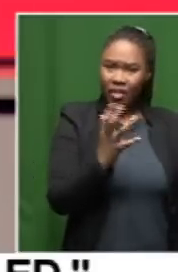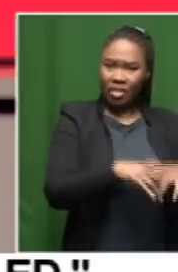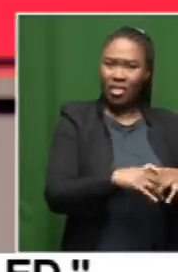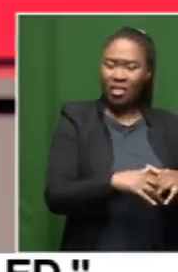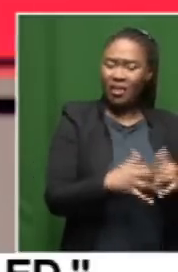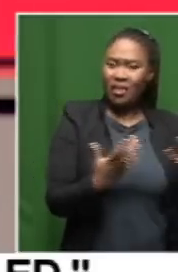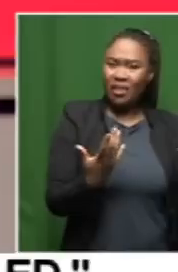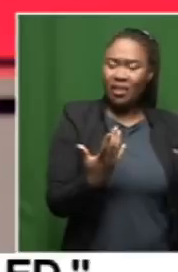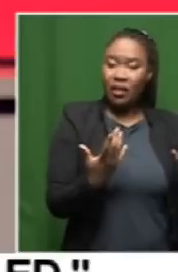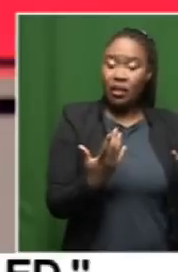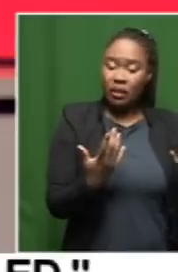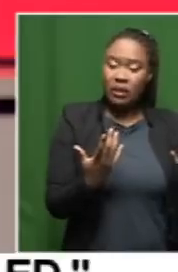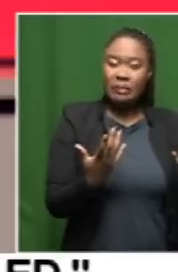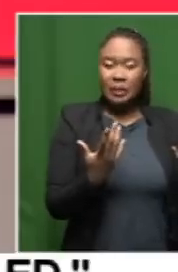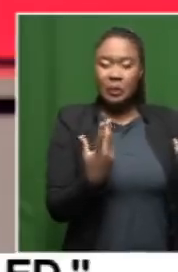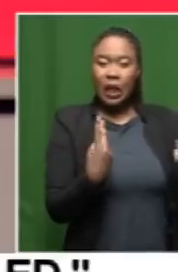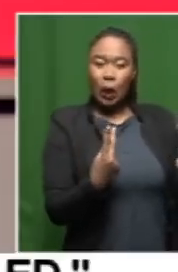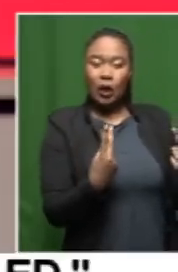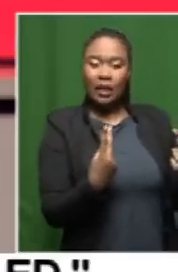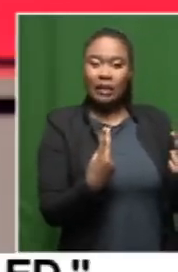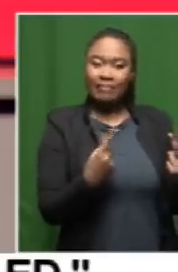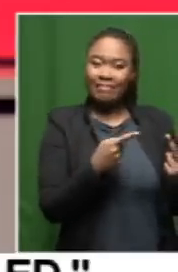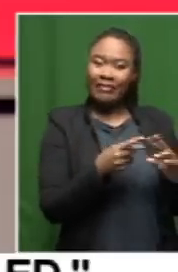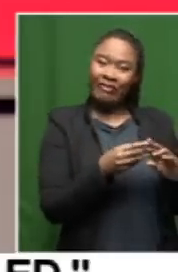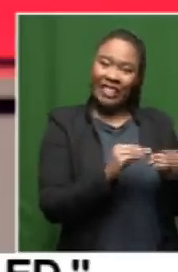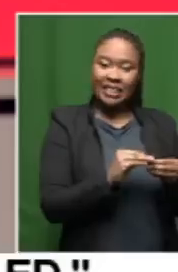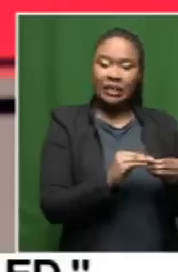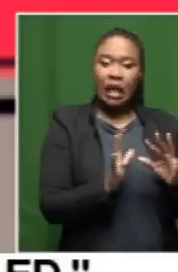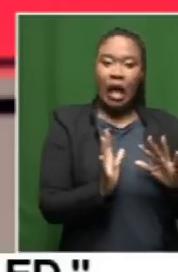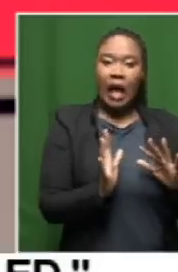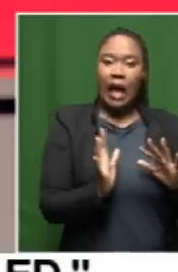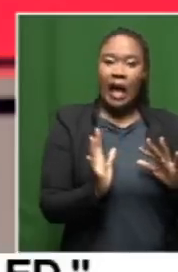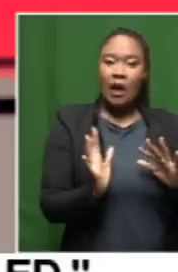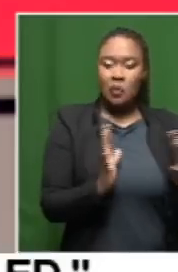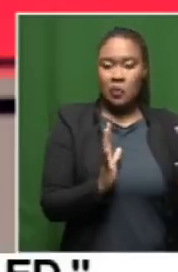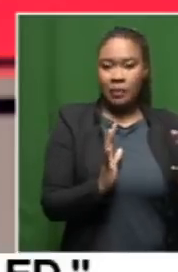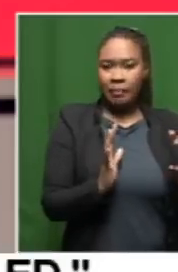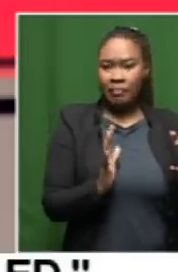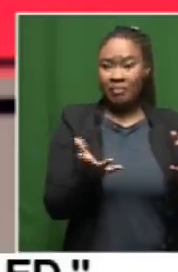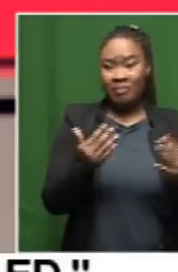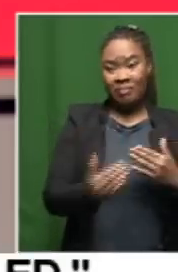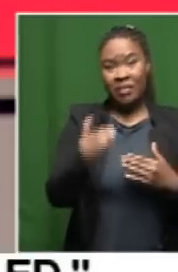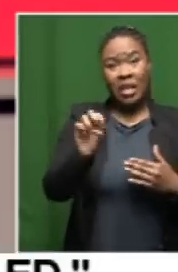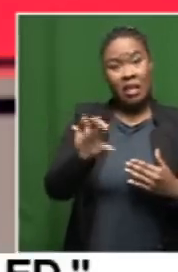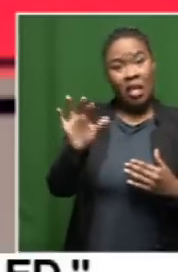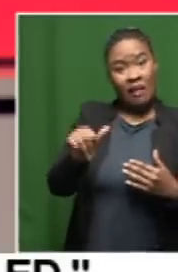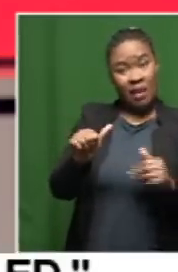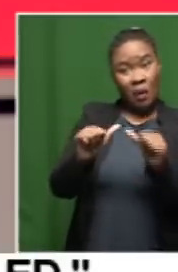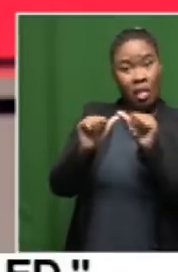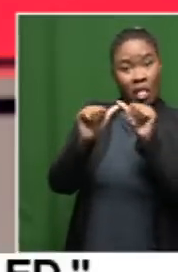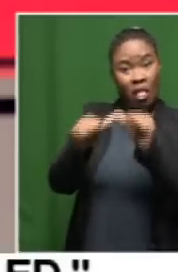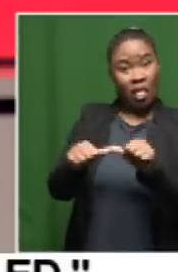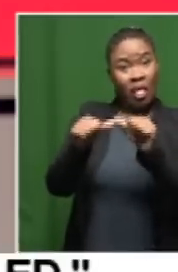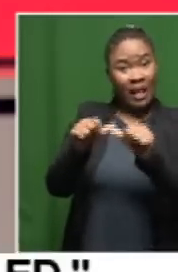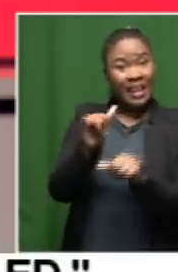office. So we're looking into that particular space to say, how is South Africa going to survive with a